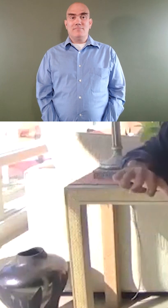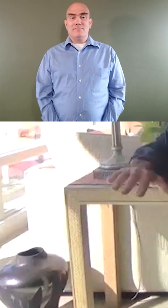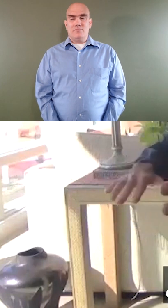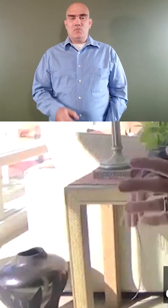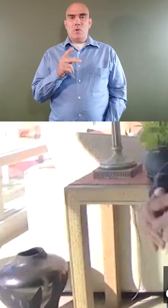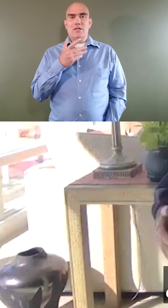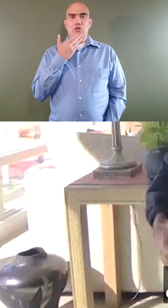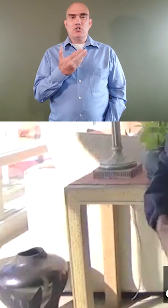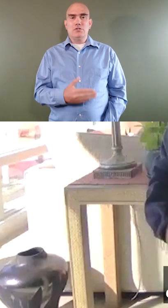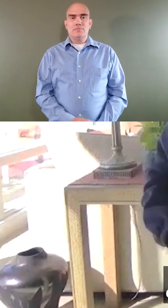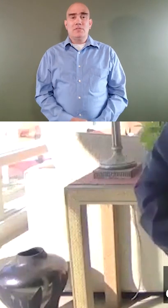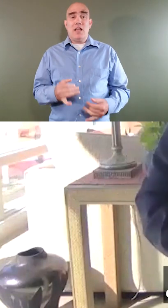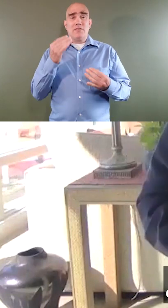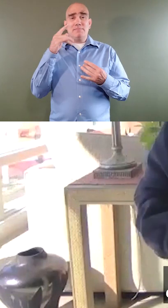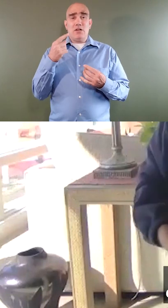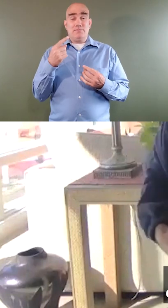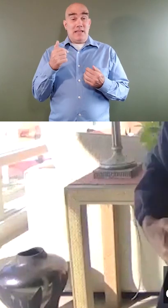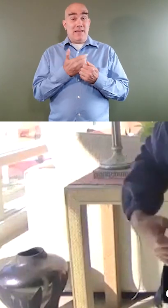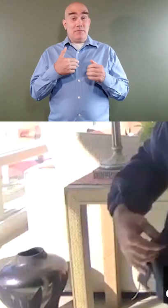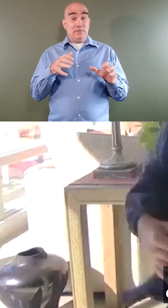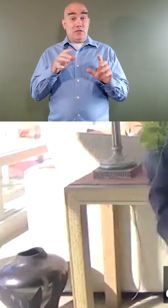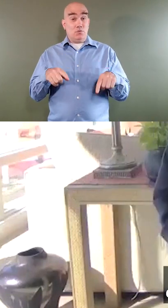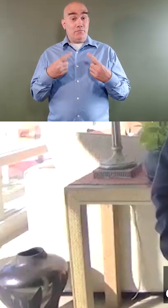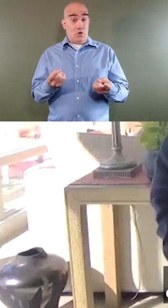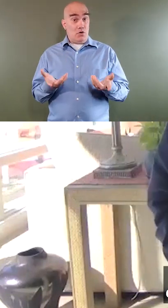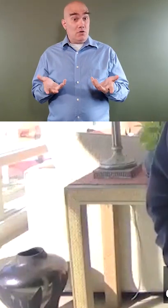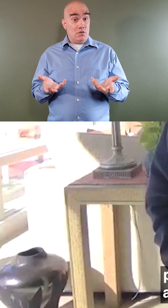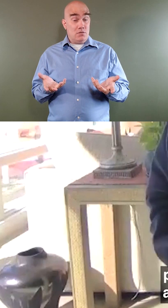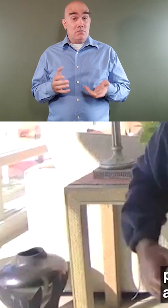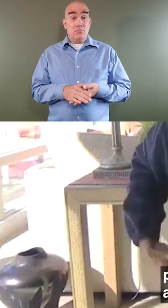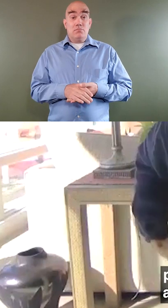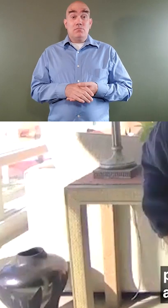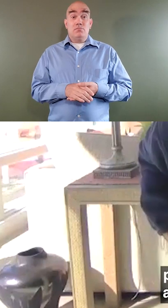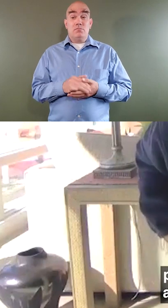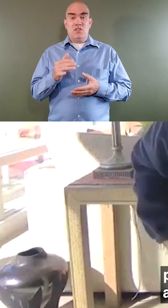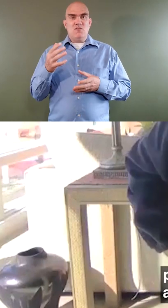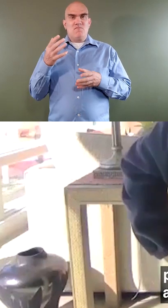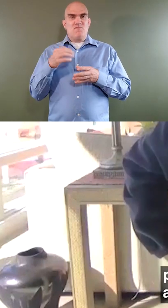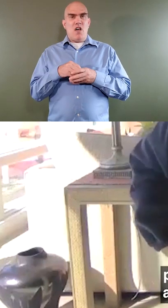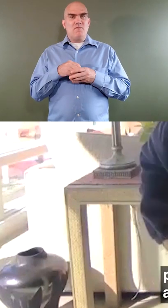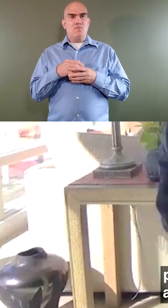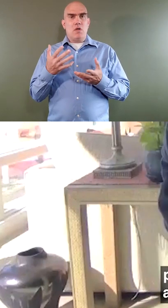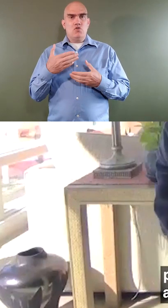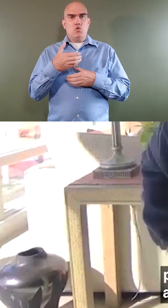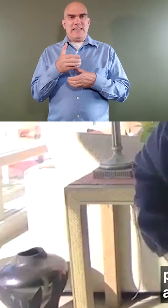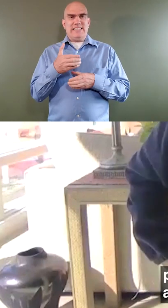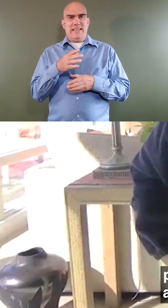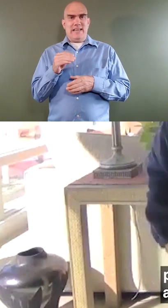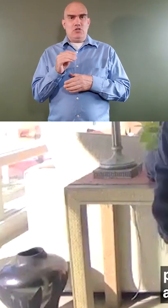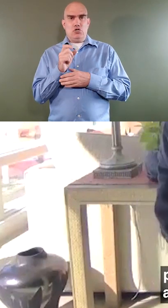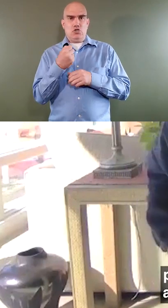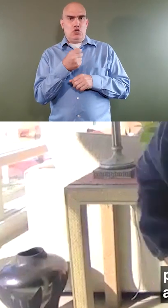Okay, good. Now, if you think about it, everything we've done so far pretty much involves twisting and turning